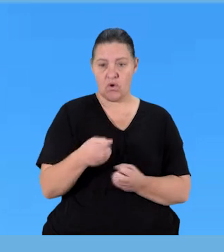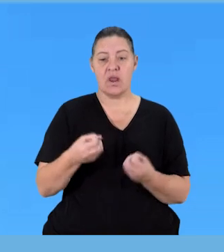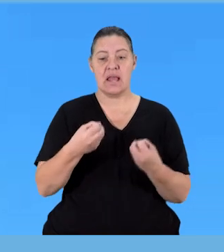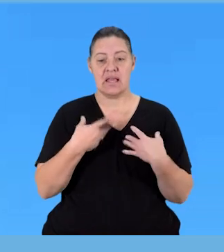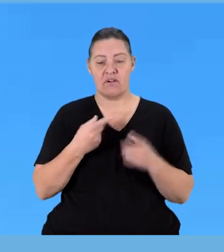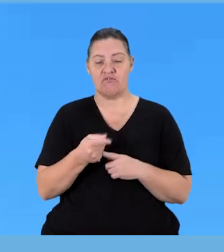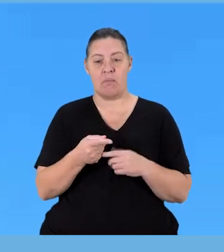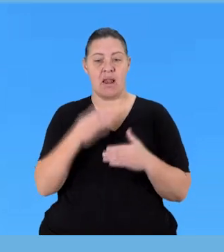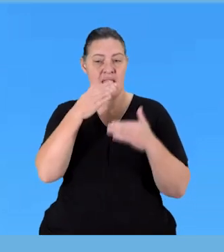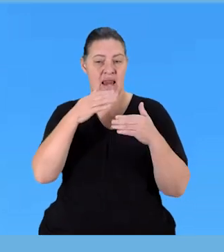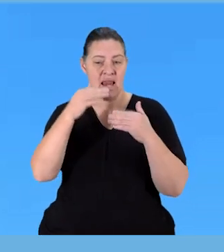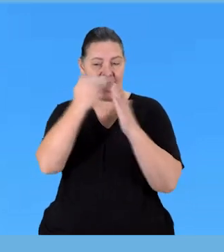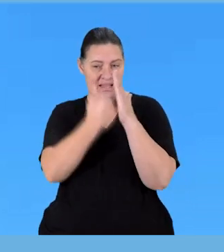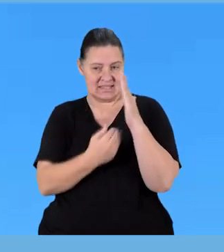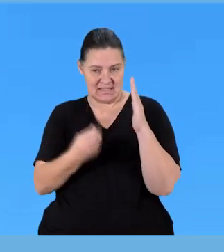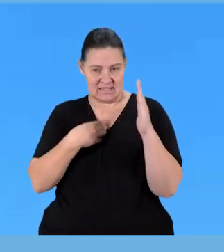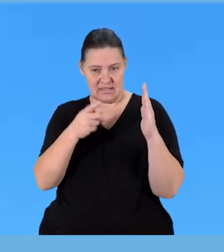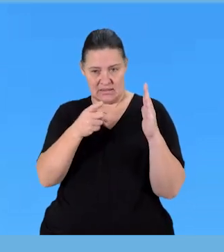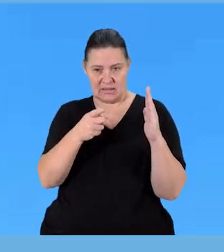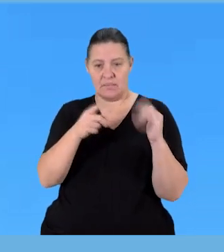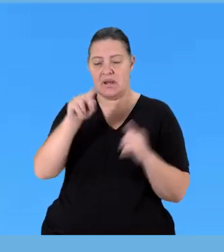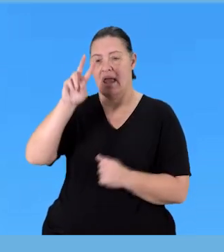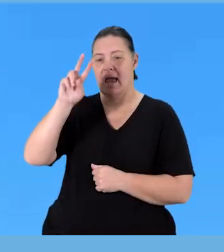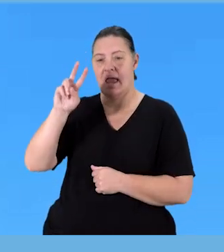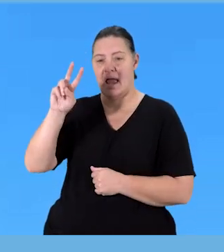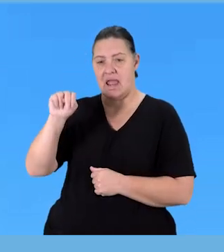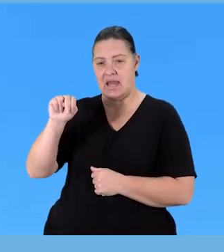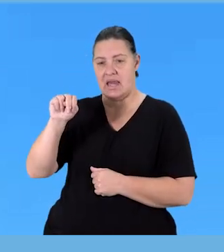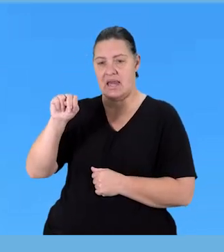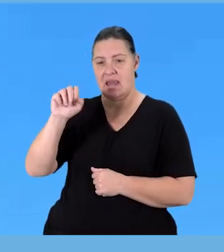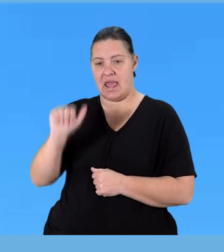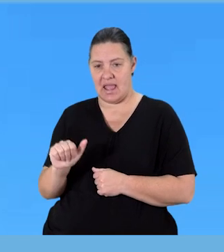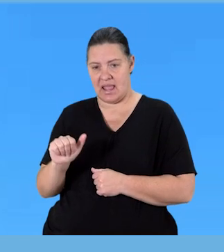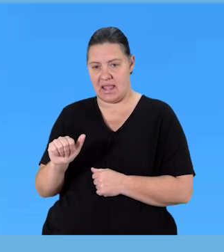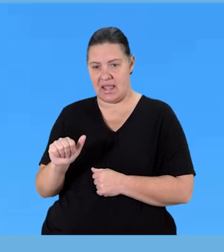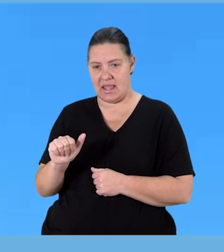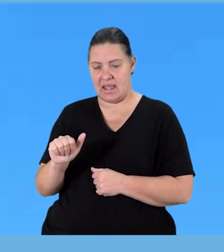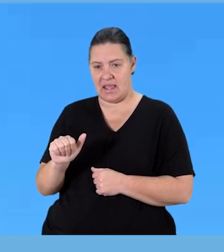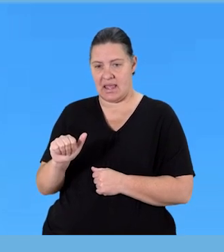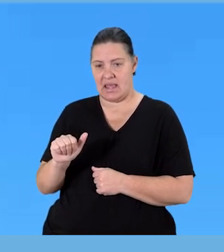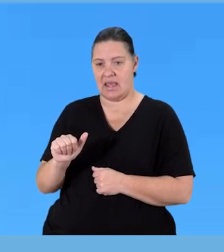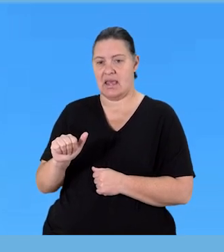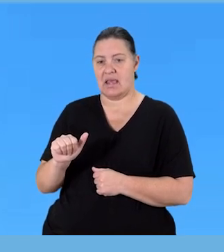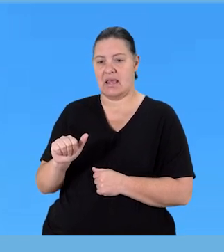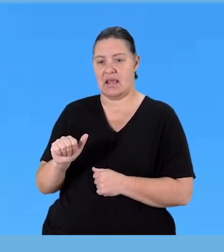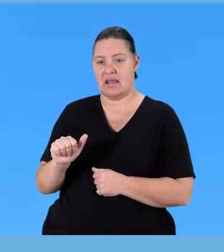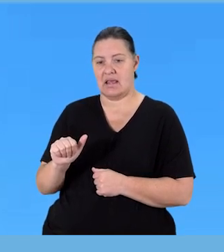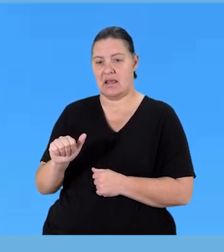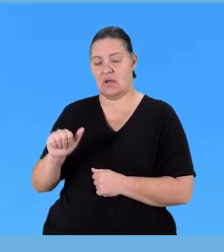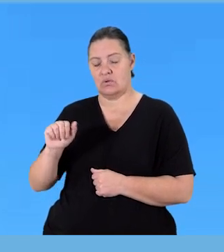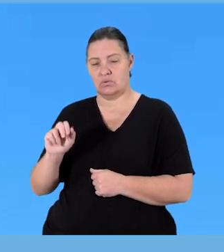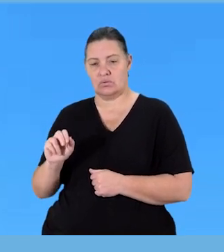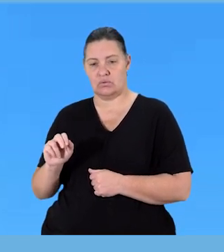from the list provided. So this is going to be capital letter A, small letter A, capital letter N, small letter